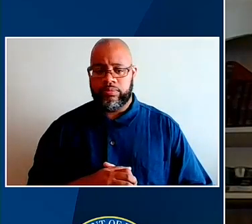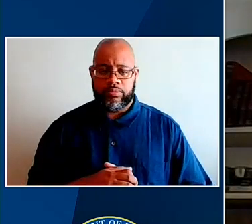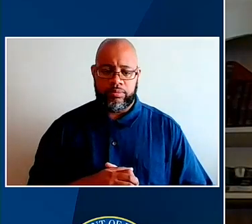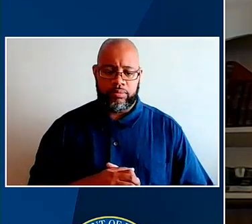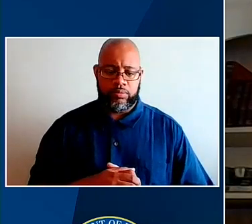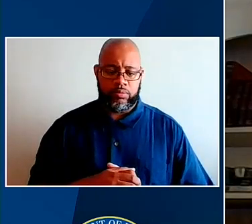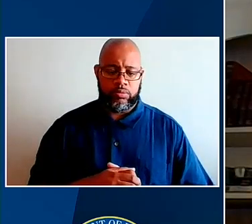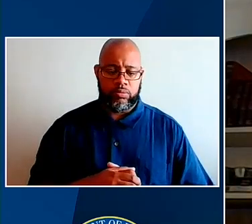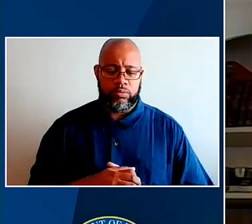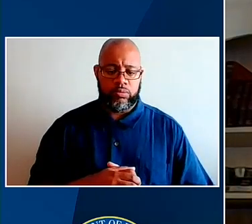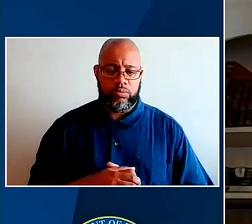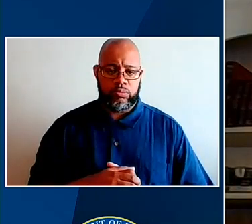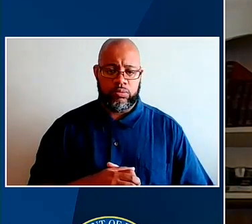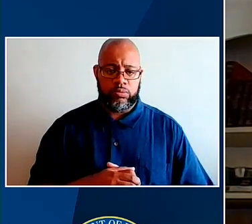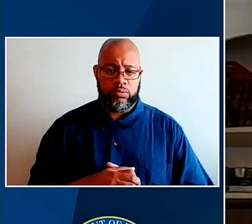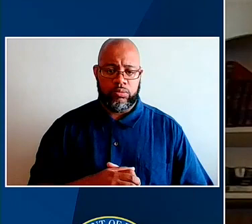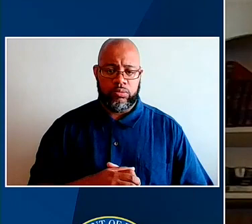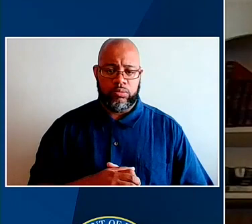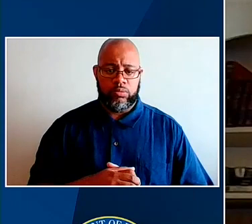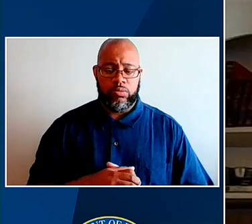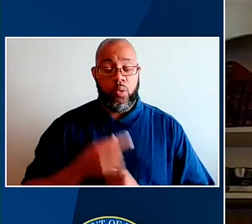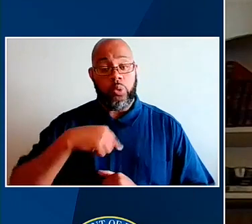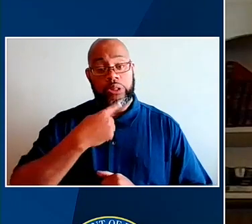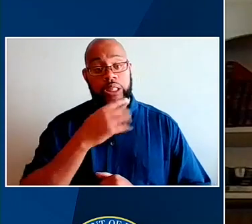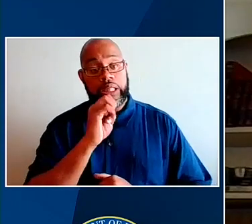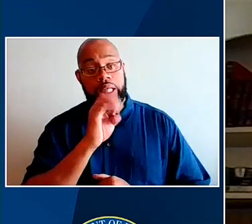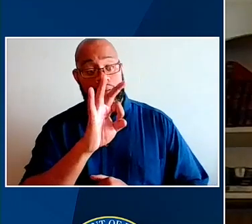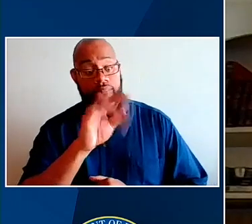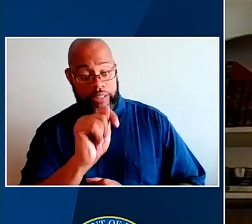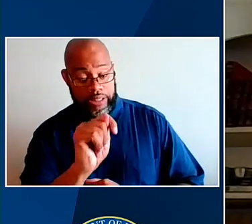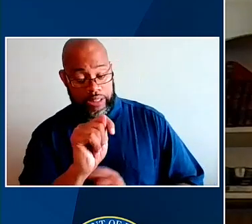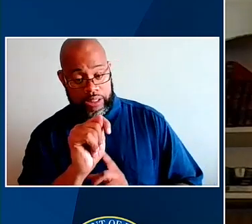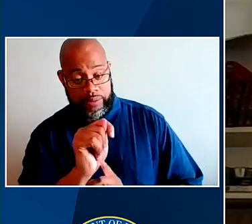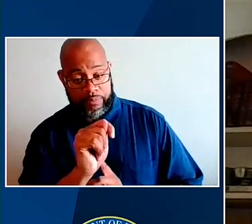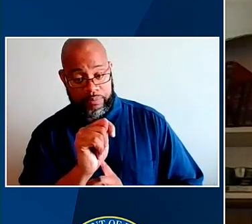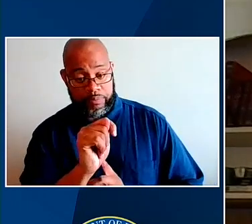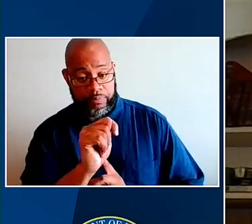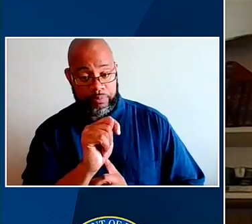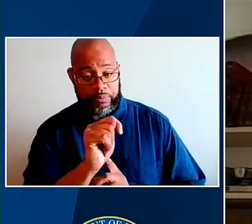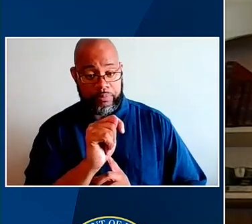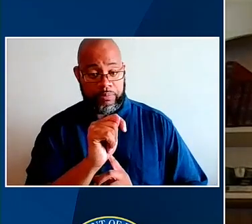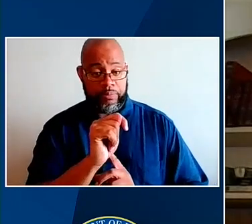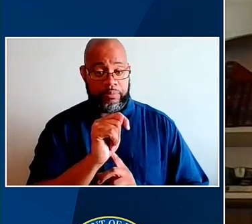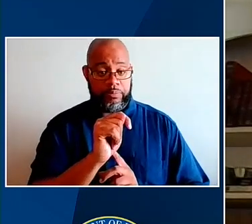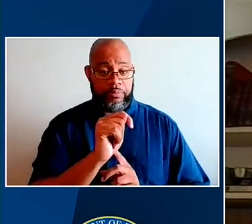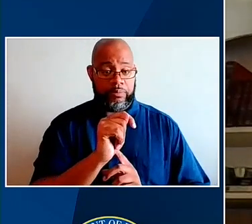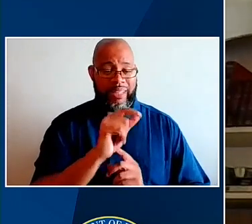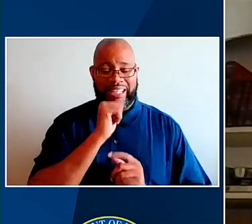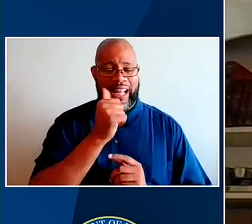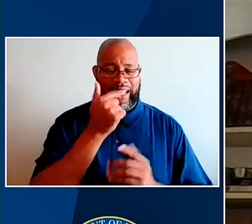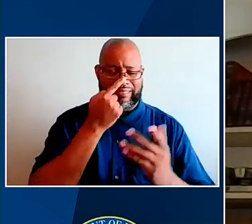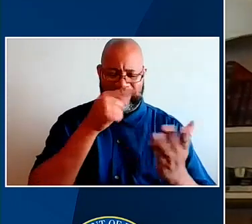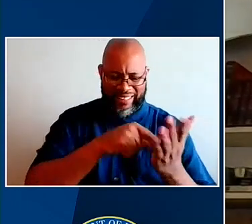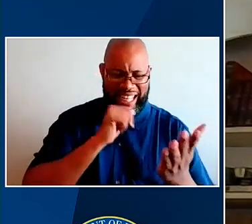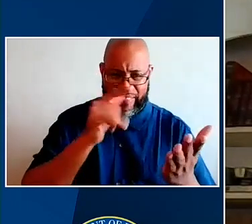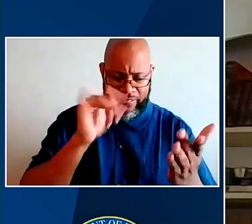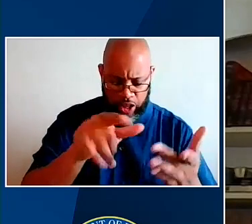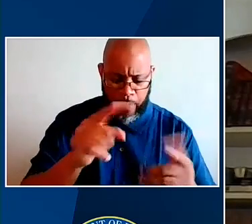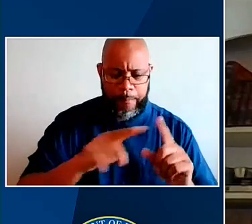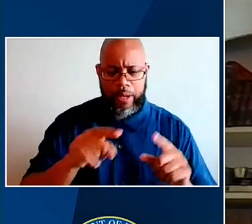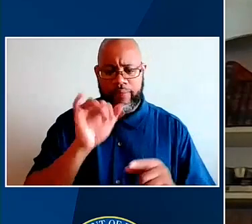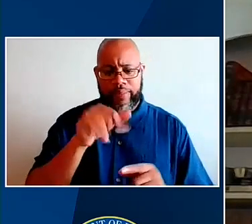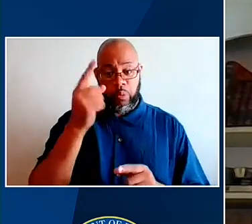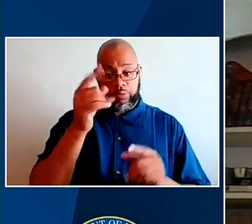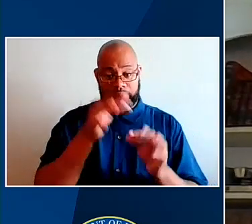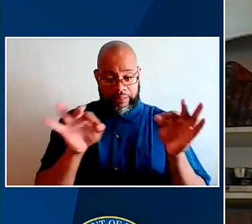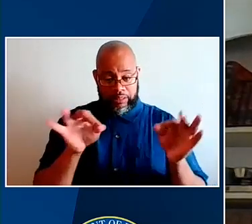668-161, we say EFT. In 668-161, it's not in front of you, so don't look for this. So 168-161